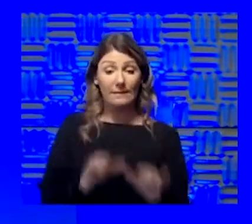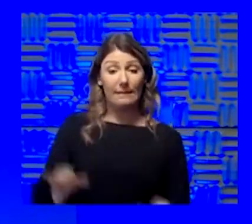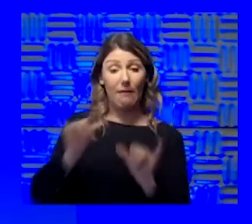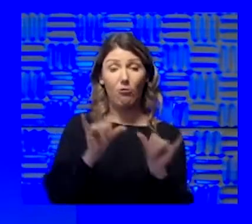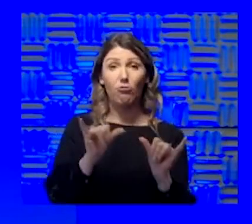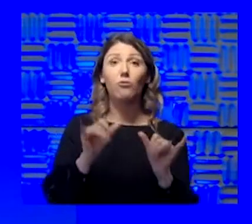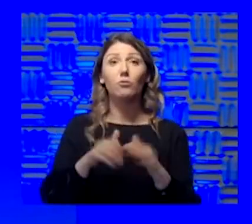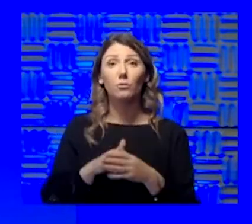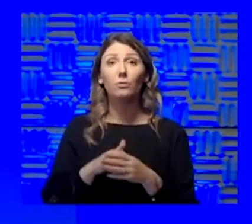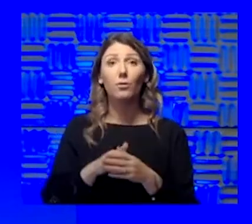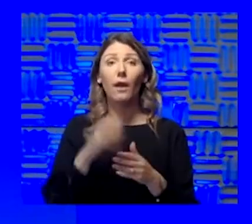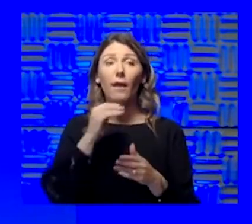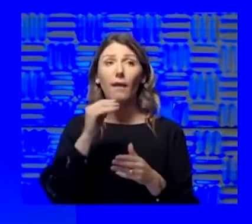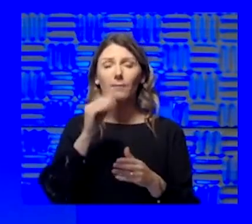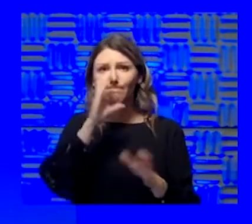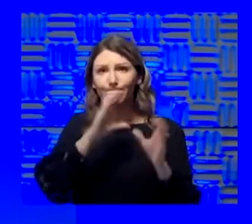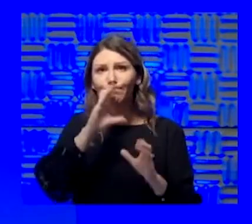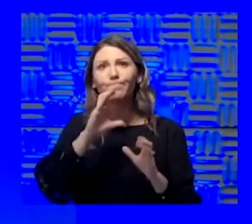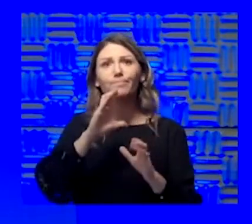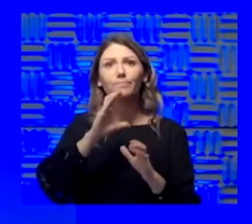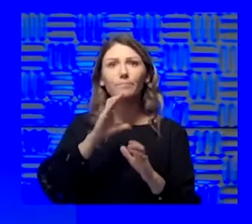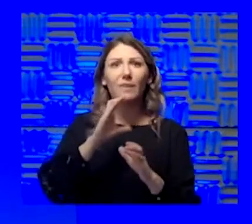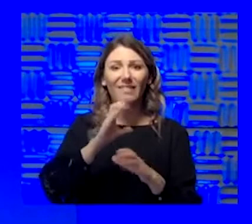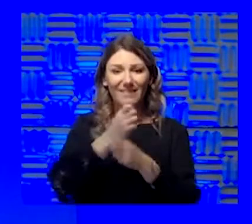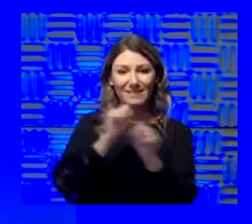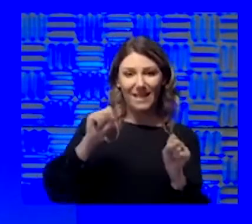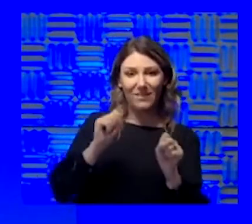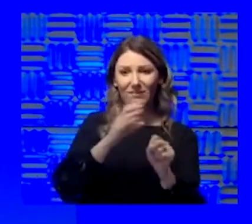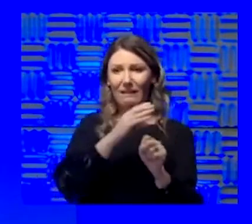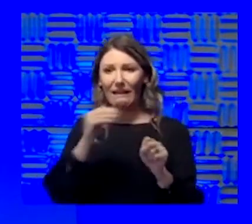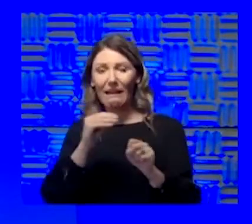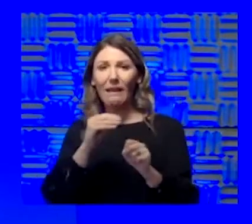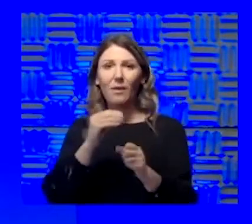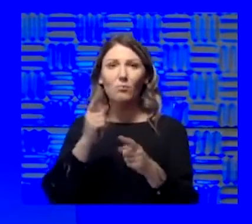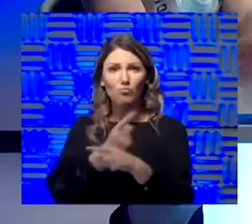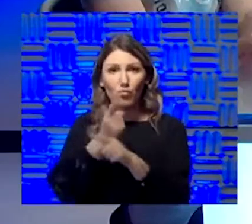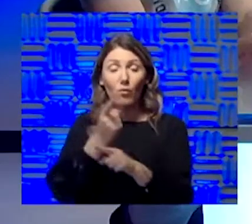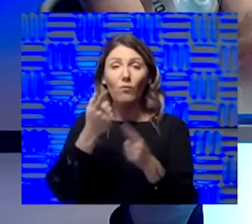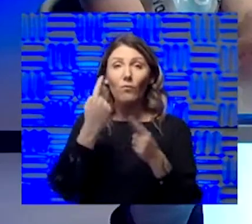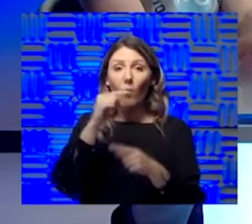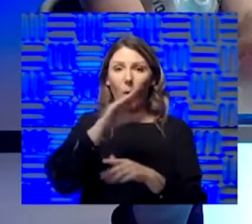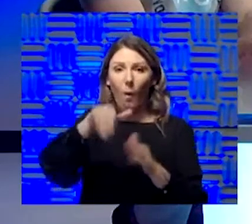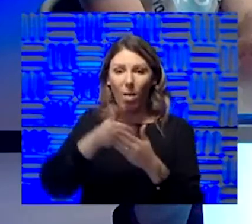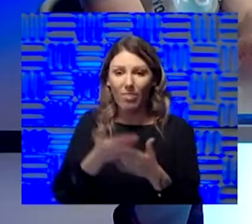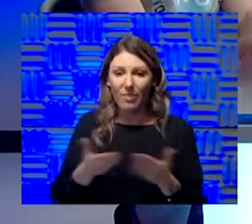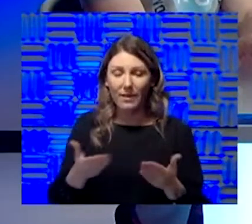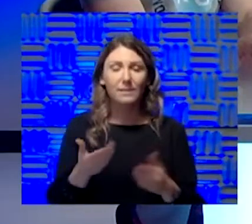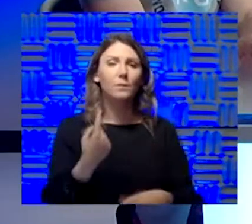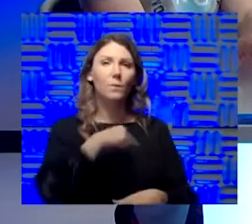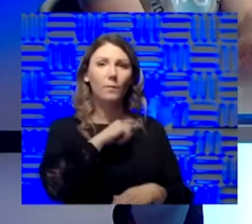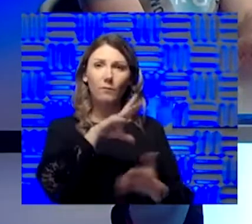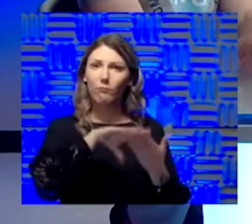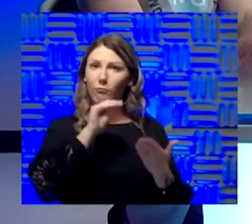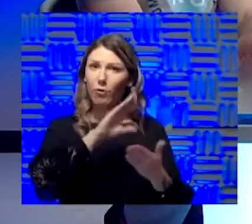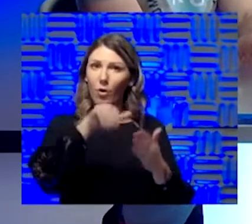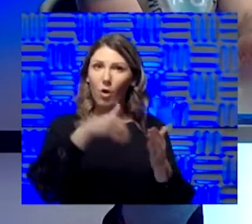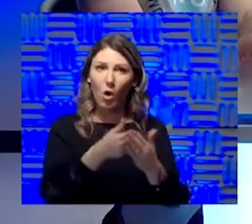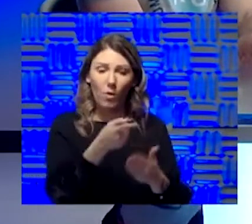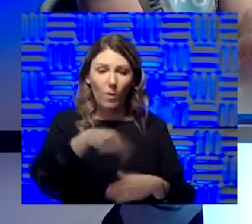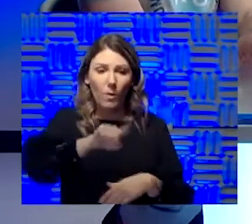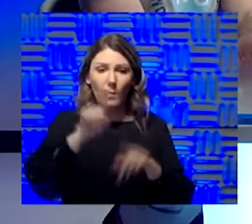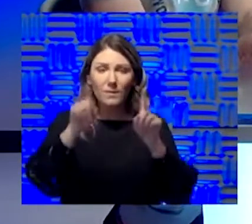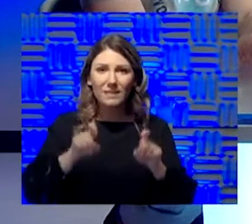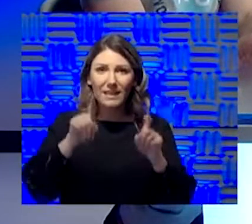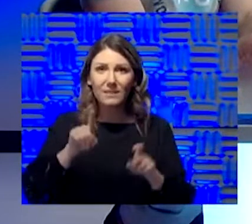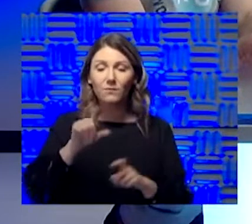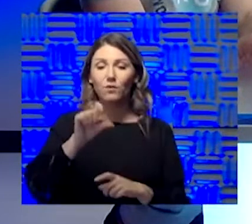to have and look for the safety and the efficacy of all these things. And we learned that all those tests that are looking at serum for